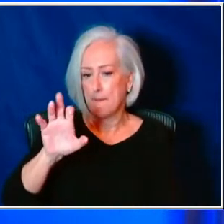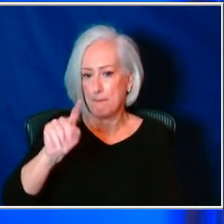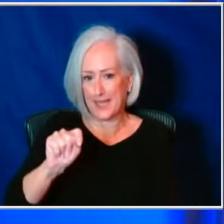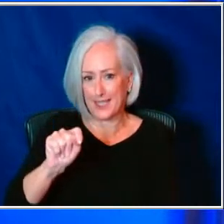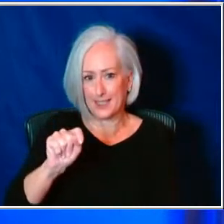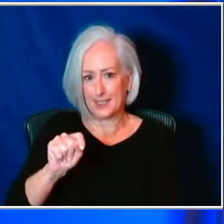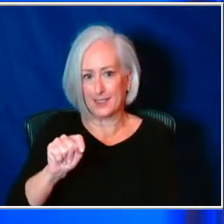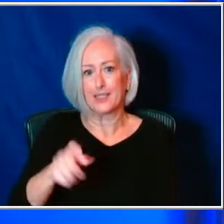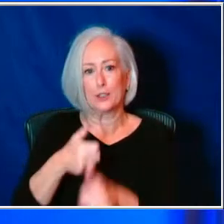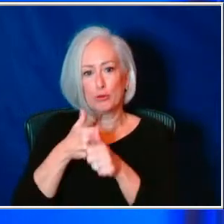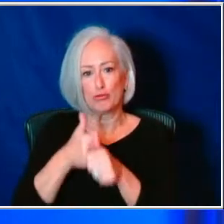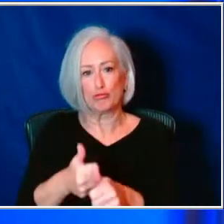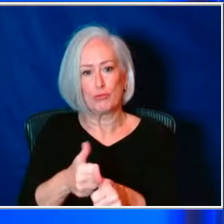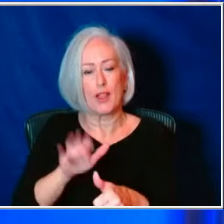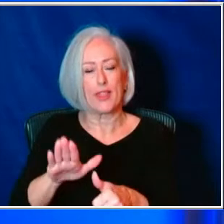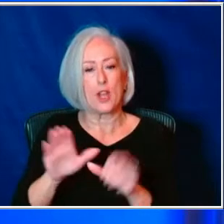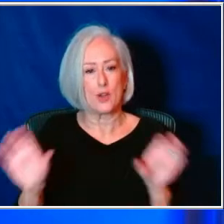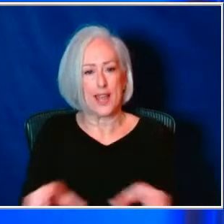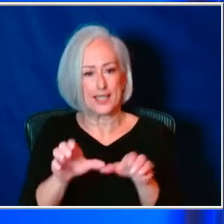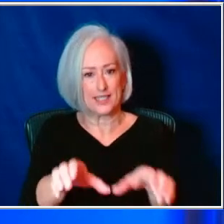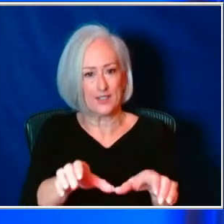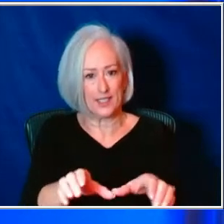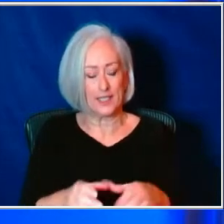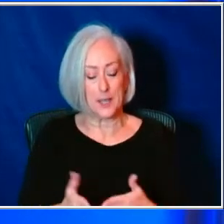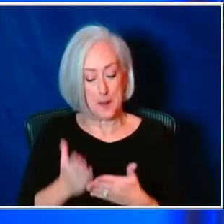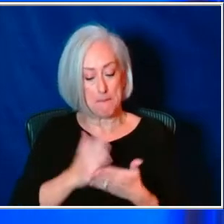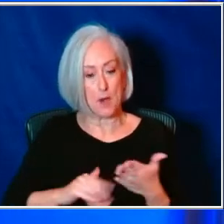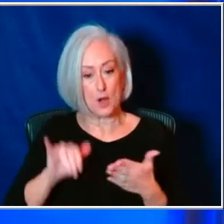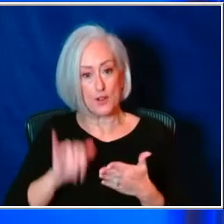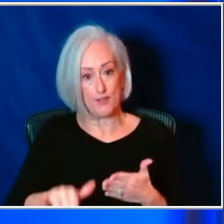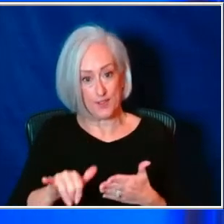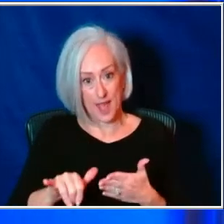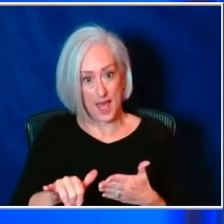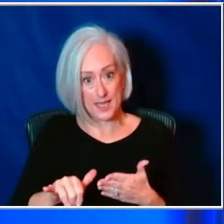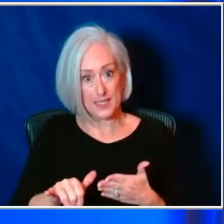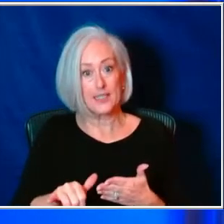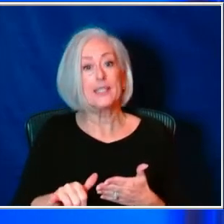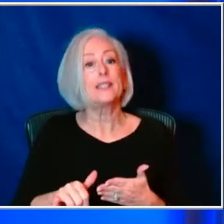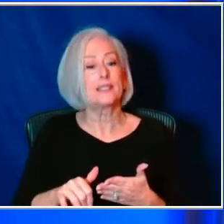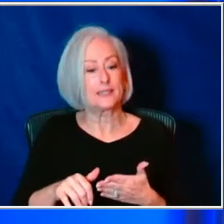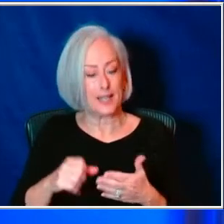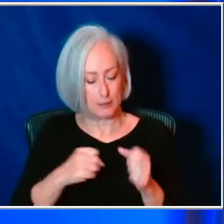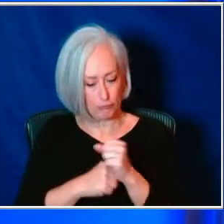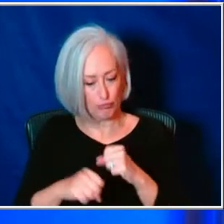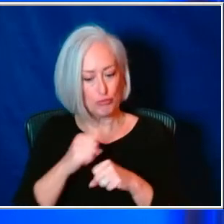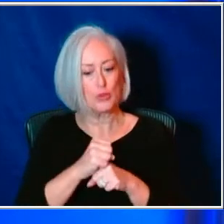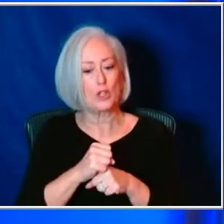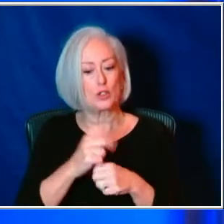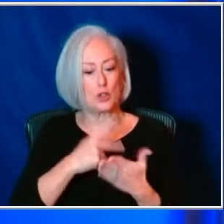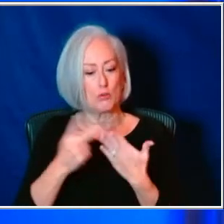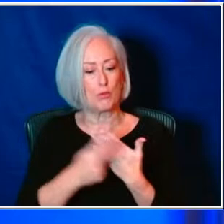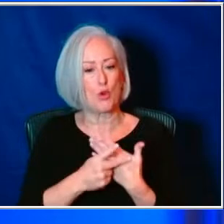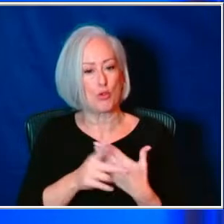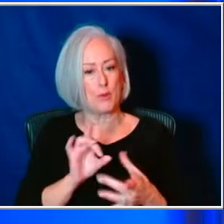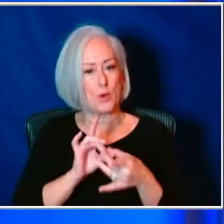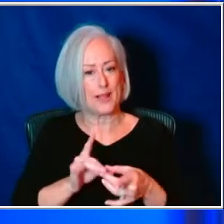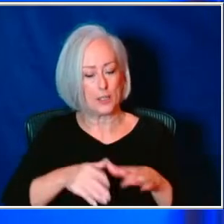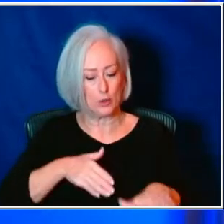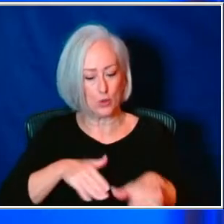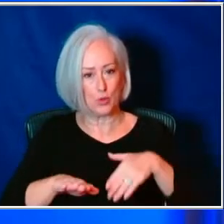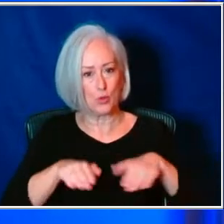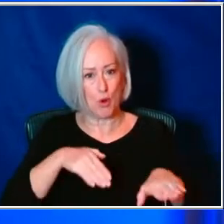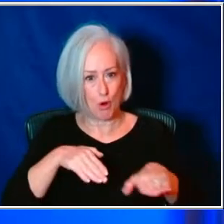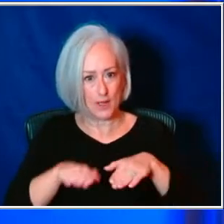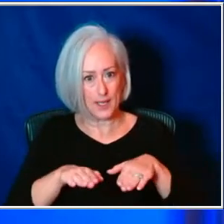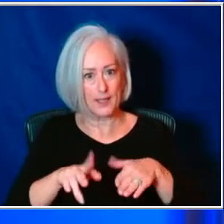module, this enhanced self-care, is a structured walking program that will allow them to gradually increase their